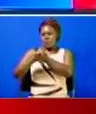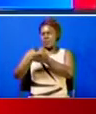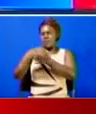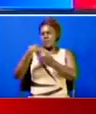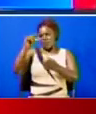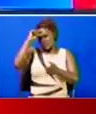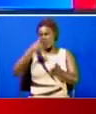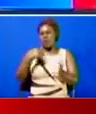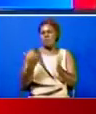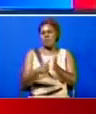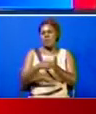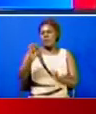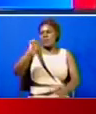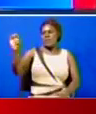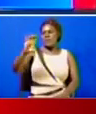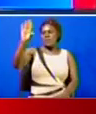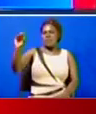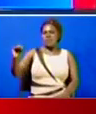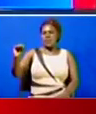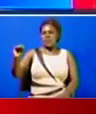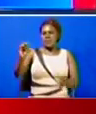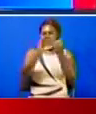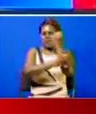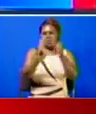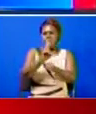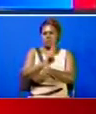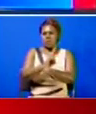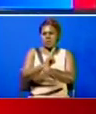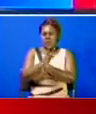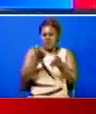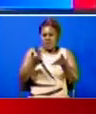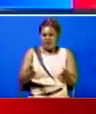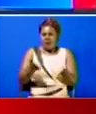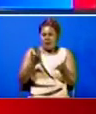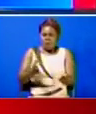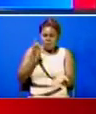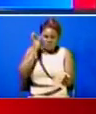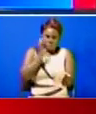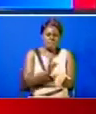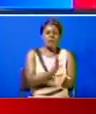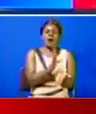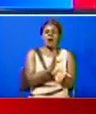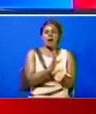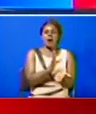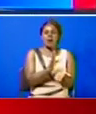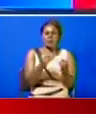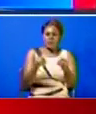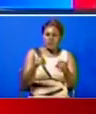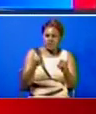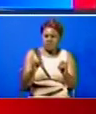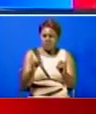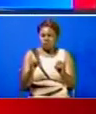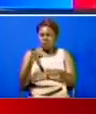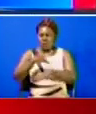East African countries that use the port. We understand that she has been shown the door. We are still trying to piece